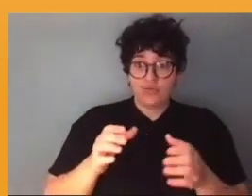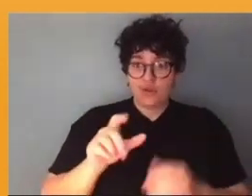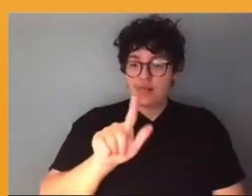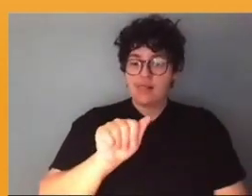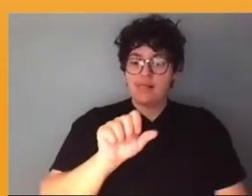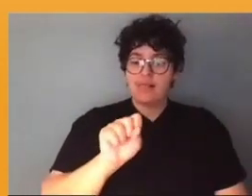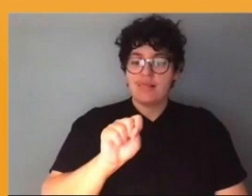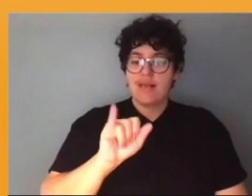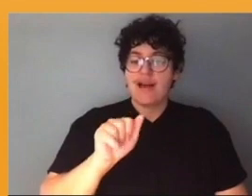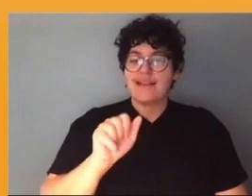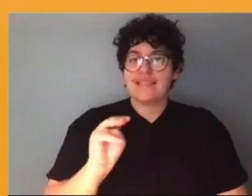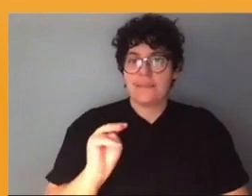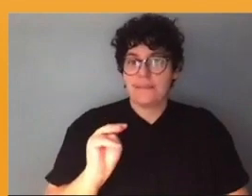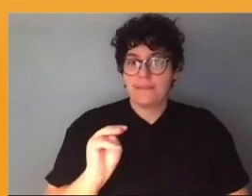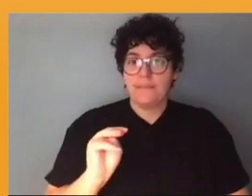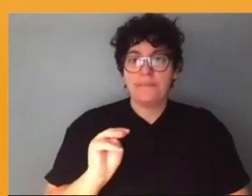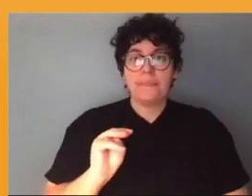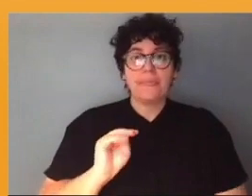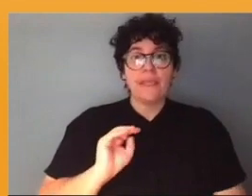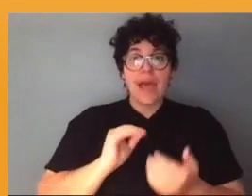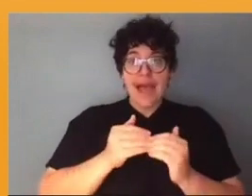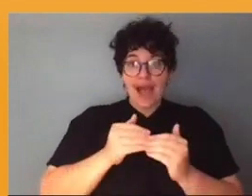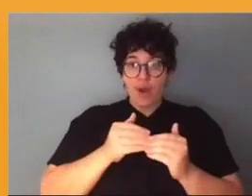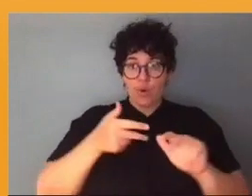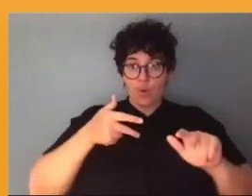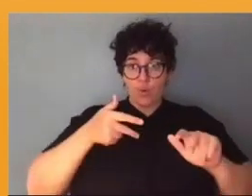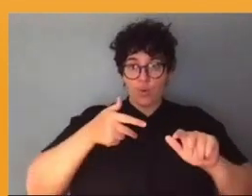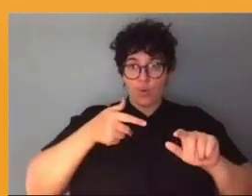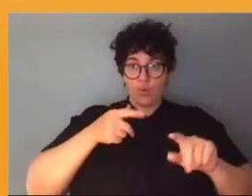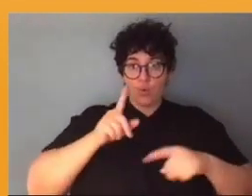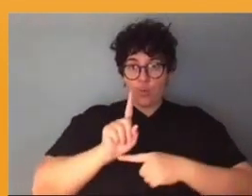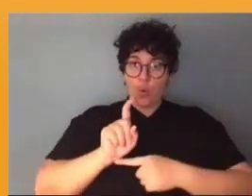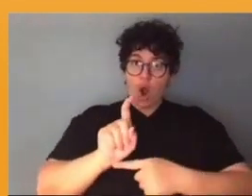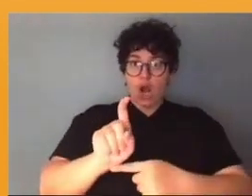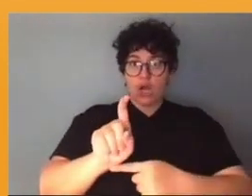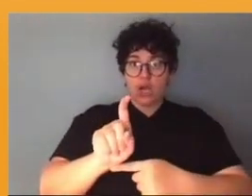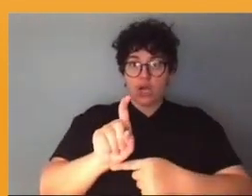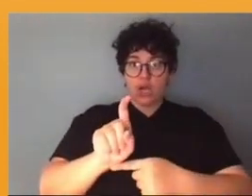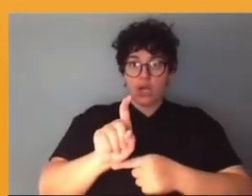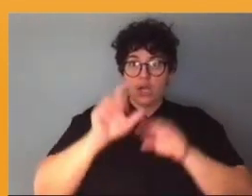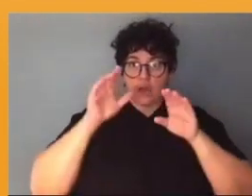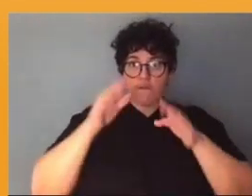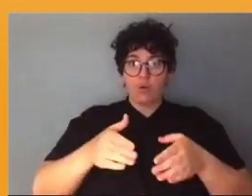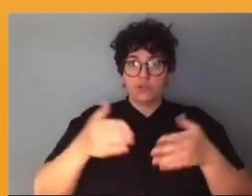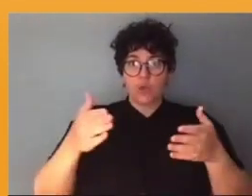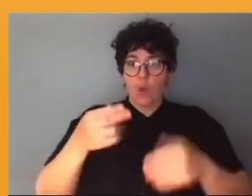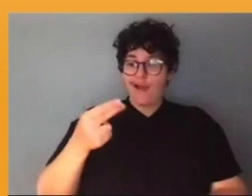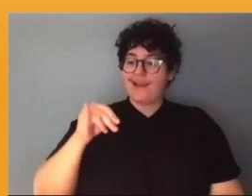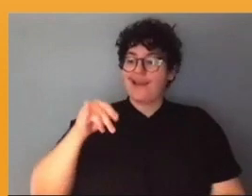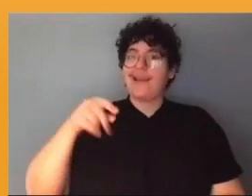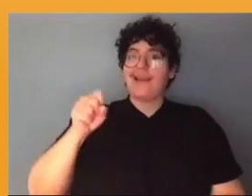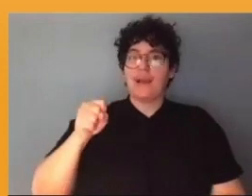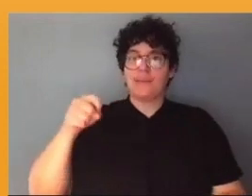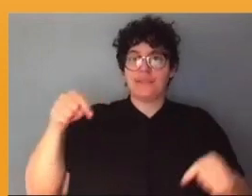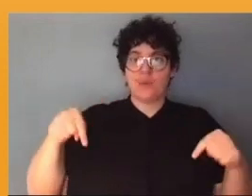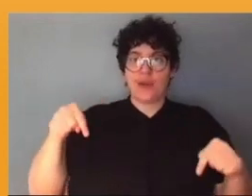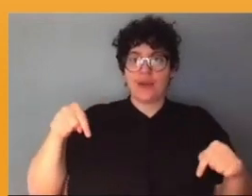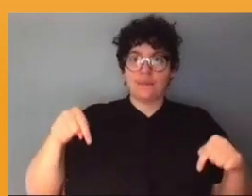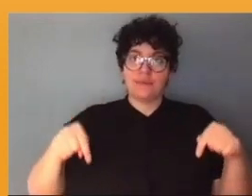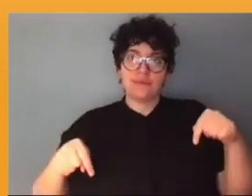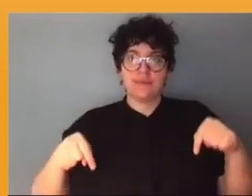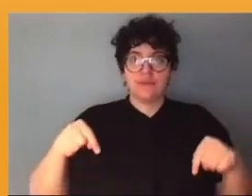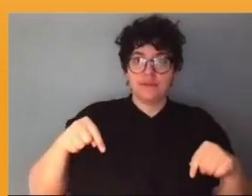very focused on the hips. So your hips swinging and your shoulders swinging and your